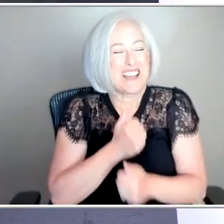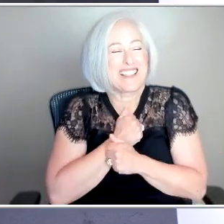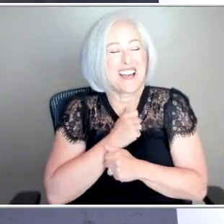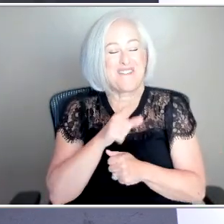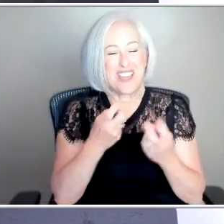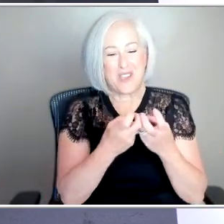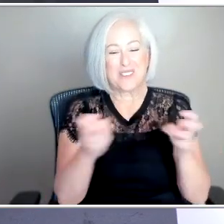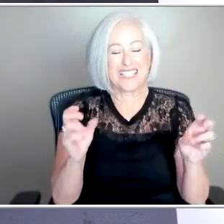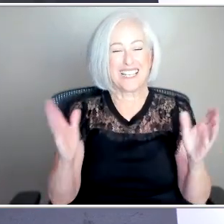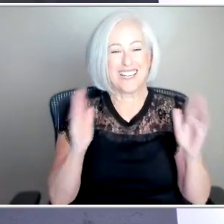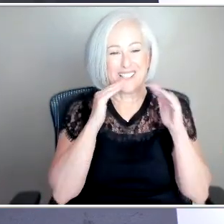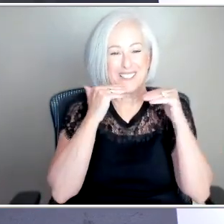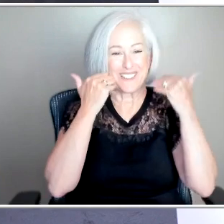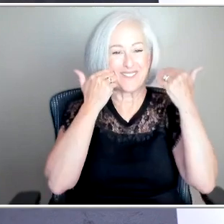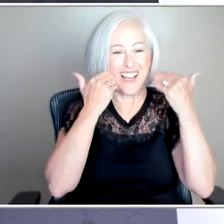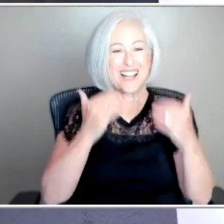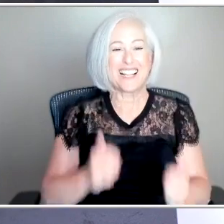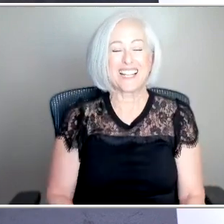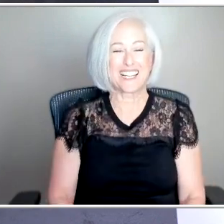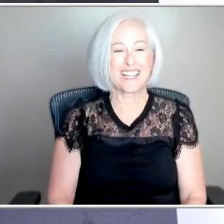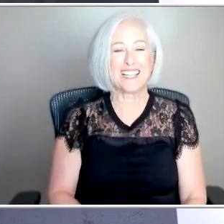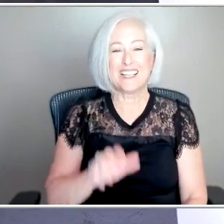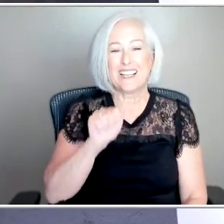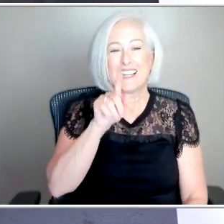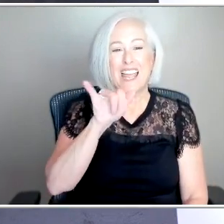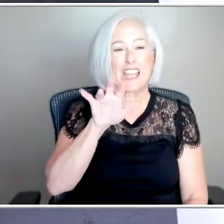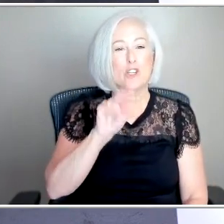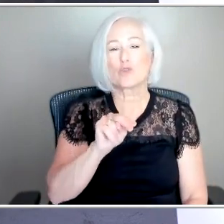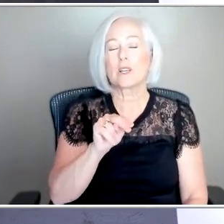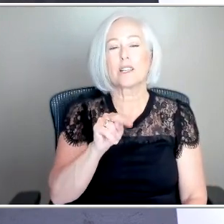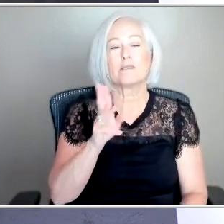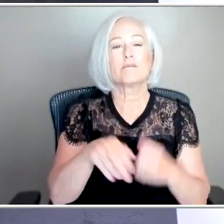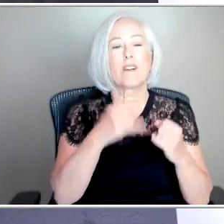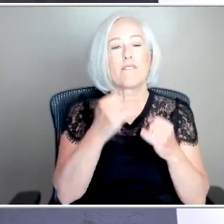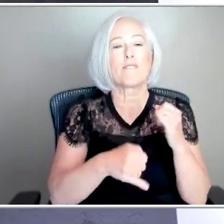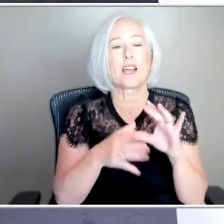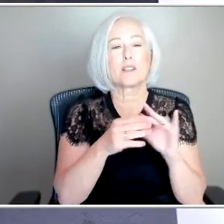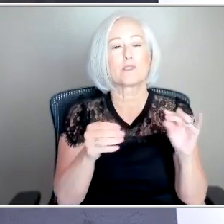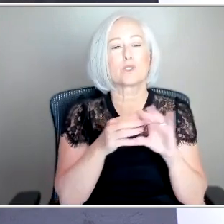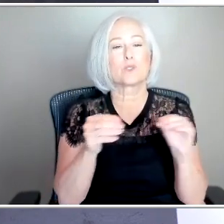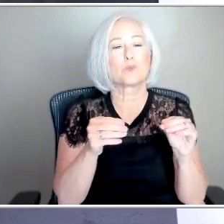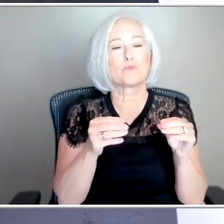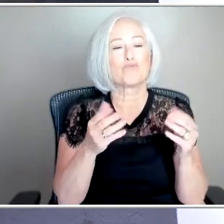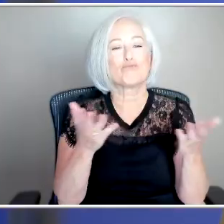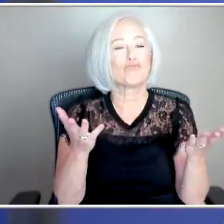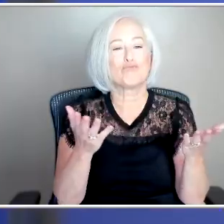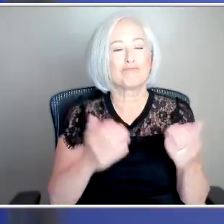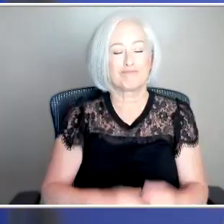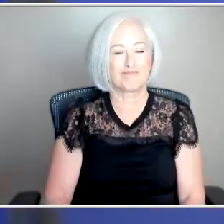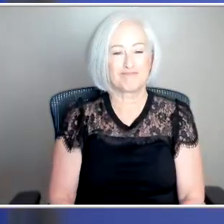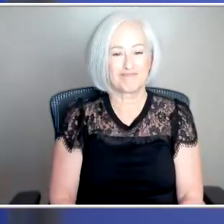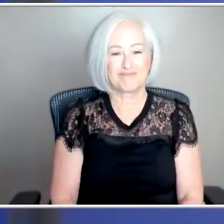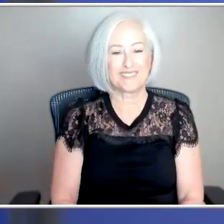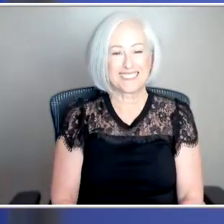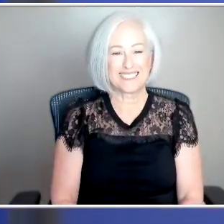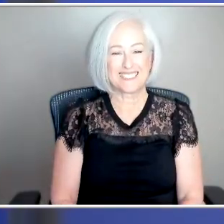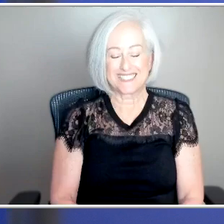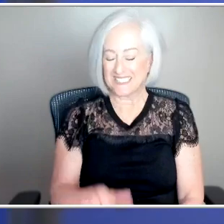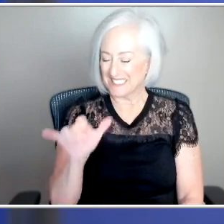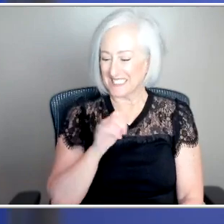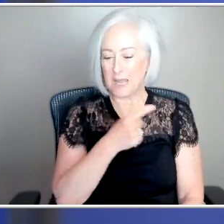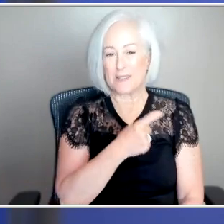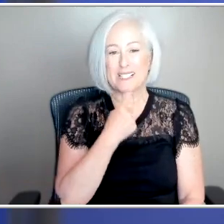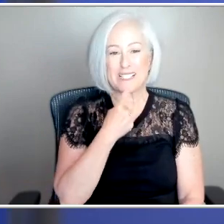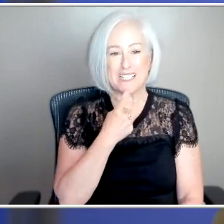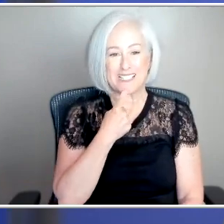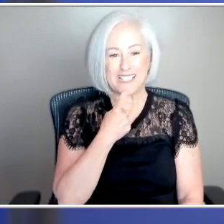faces. Adrian, just what's the big takeaway from your personal story? Like he said, it takes literally a